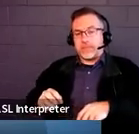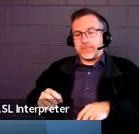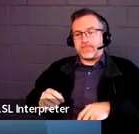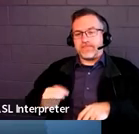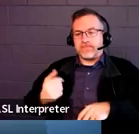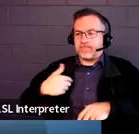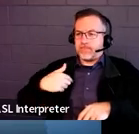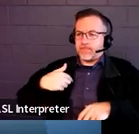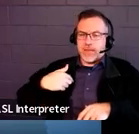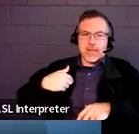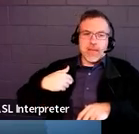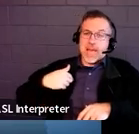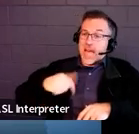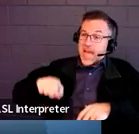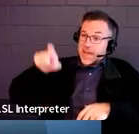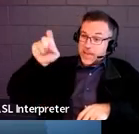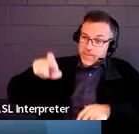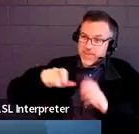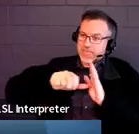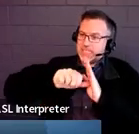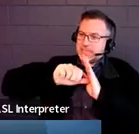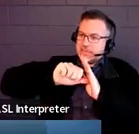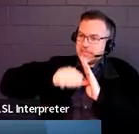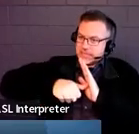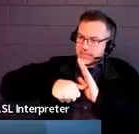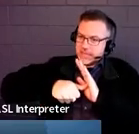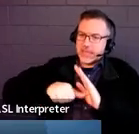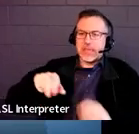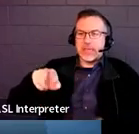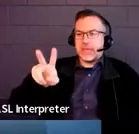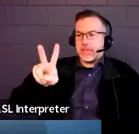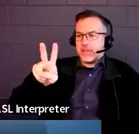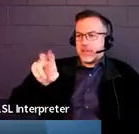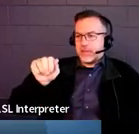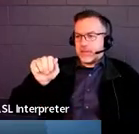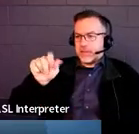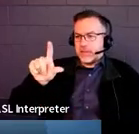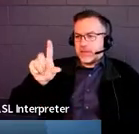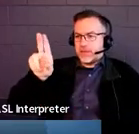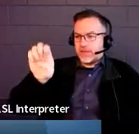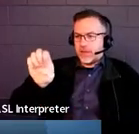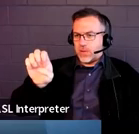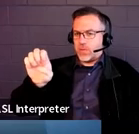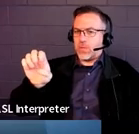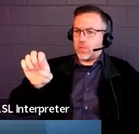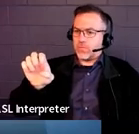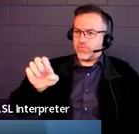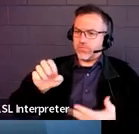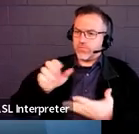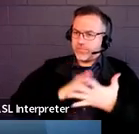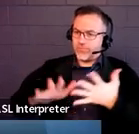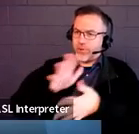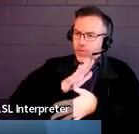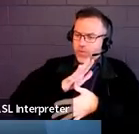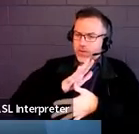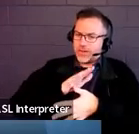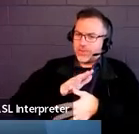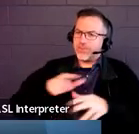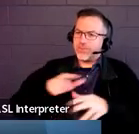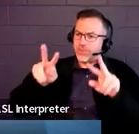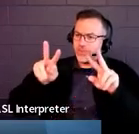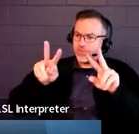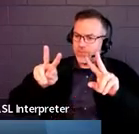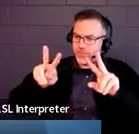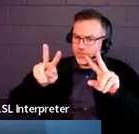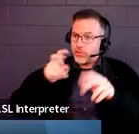and I must reiterate the value and the priority of these transition assessments and the course of